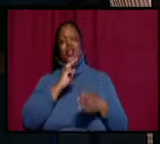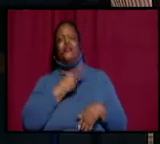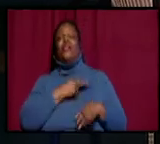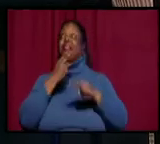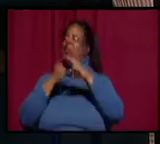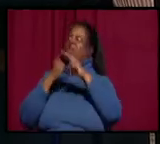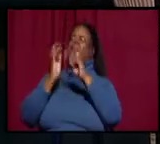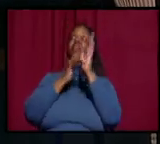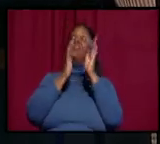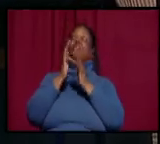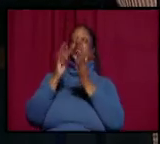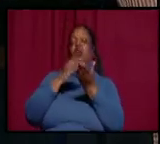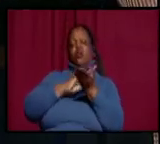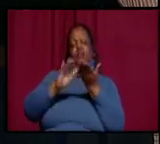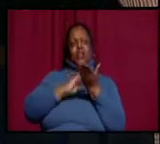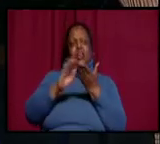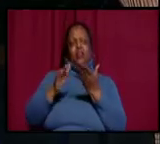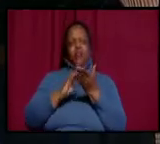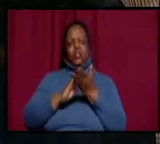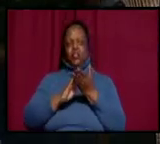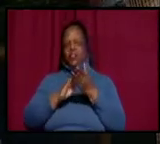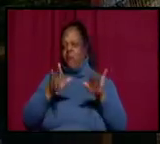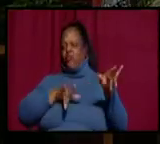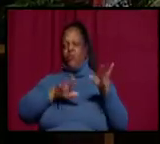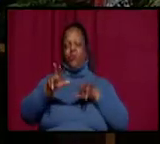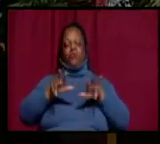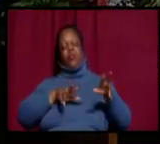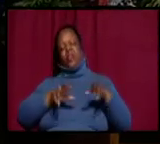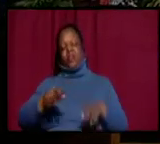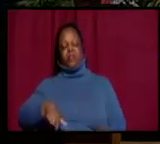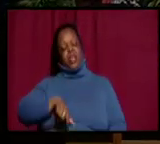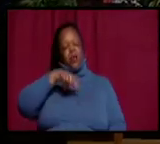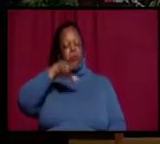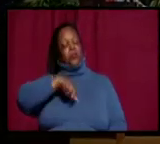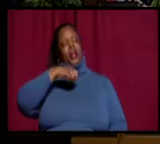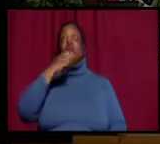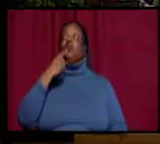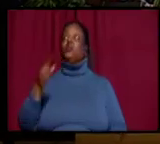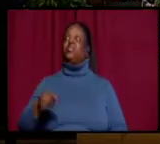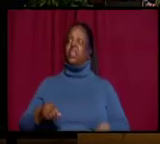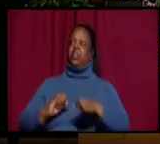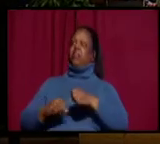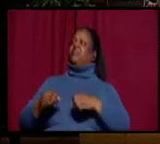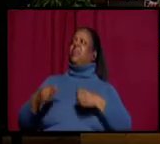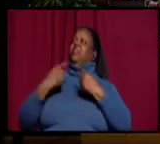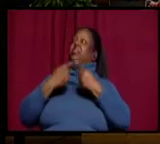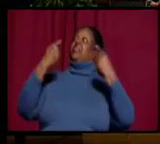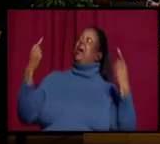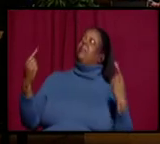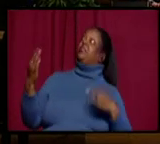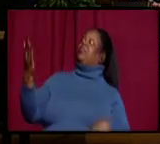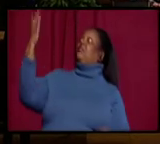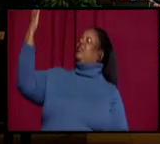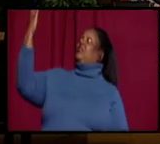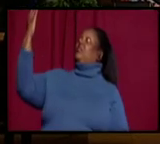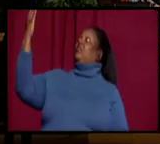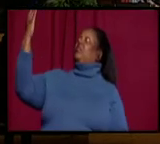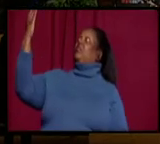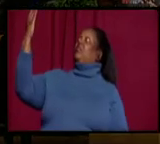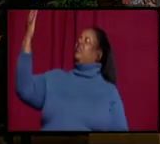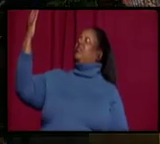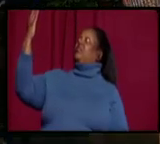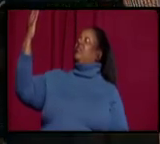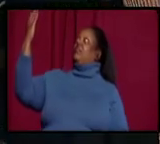name of Jesus. Forgive us for walking in pride. For you said pride is an abomination unto you. God, forgive us for having a